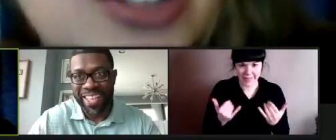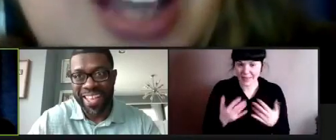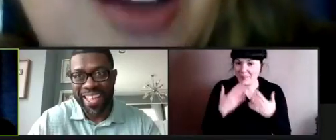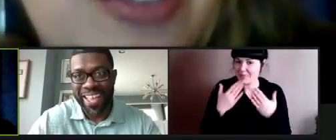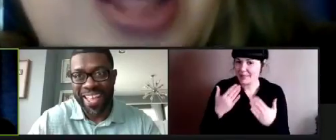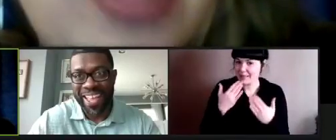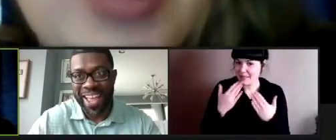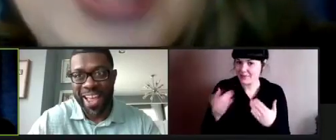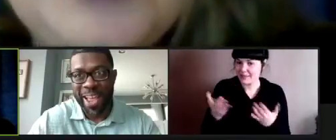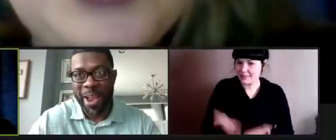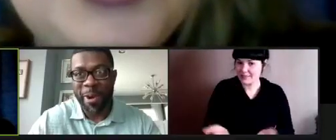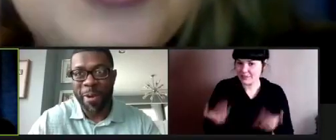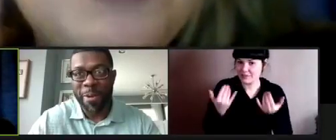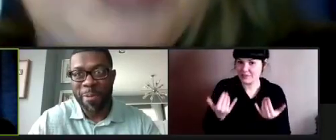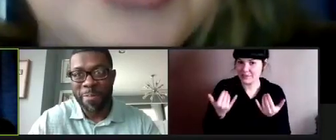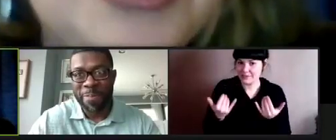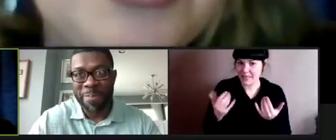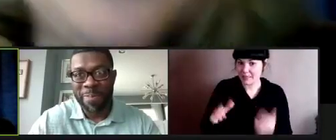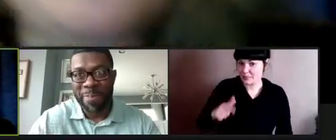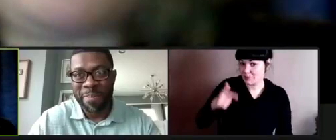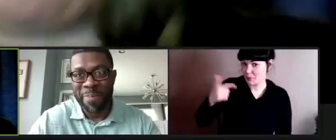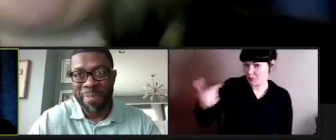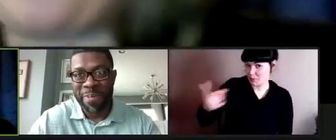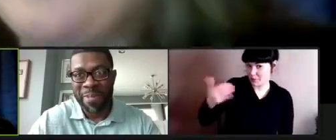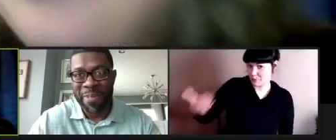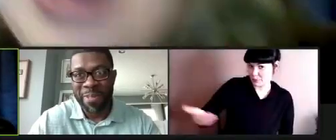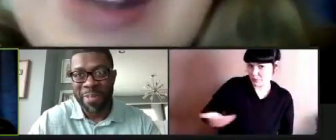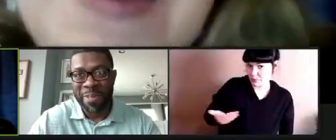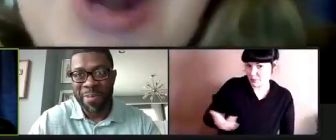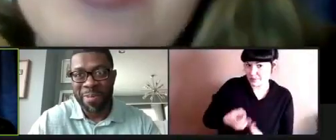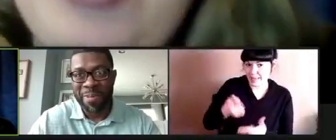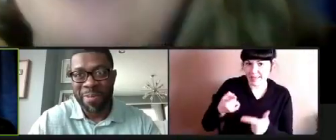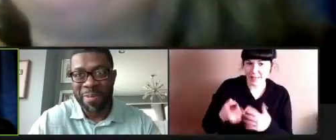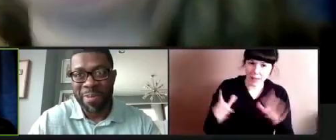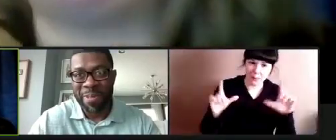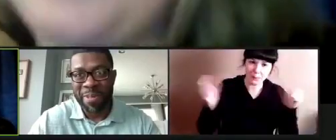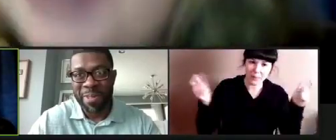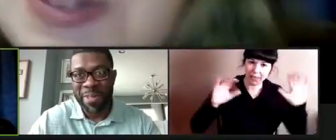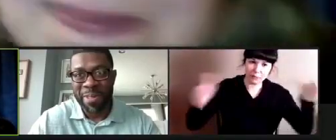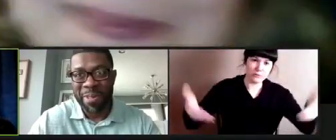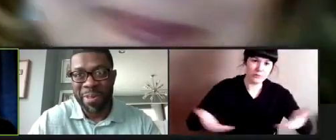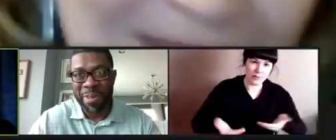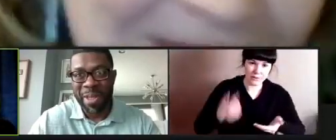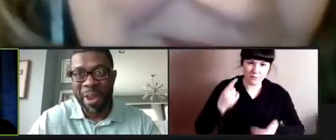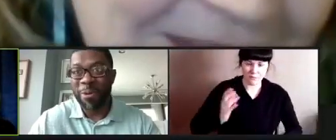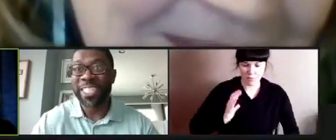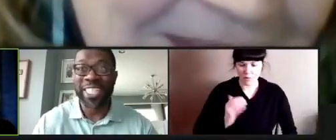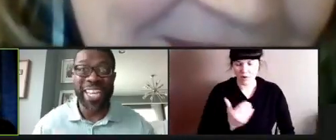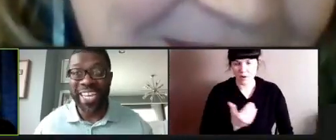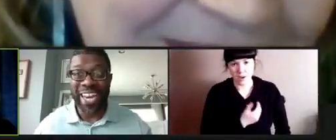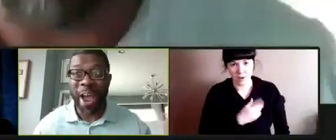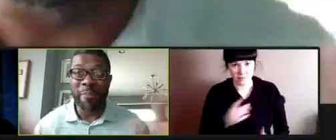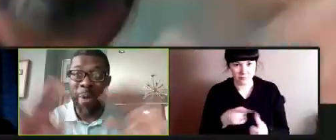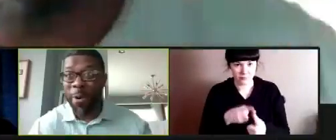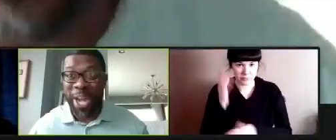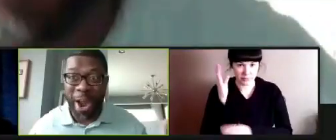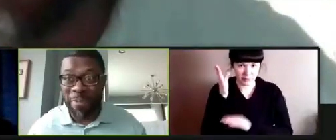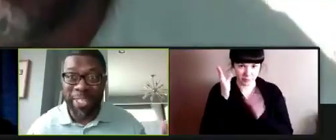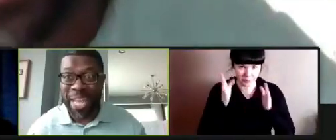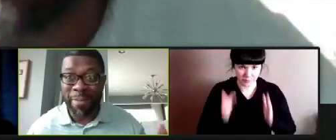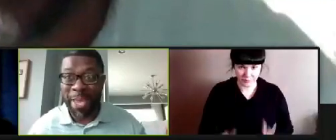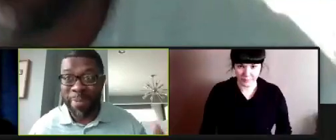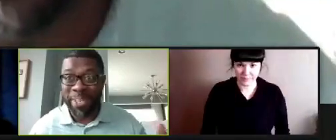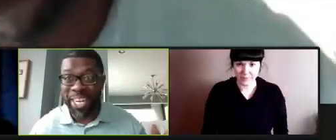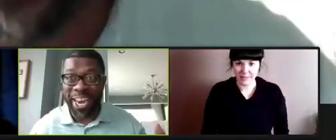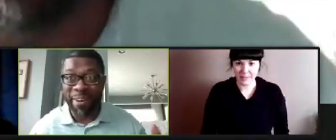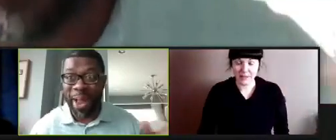please introduce yourself, and then you can do the grand introduction for our official welcome. Christine, I've broken